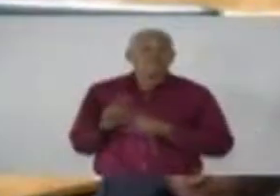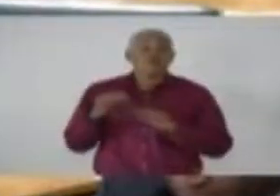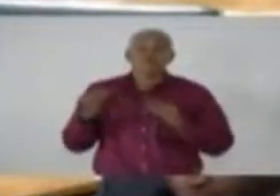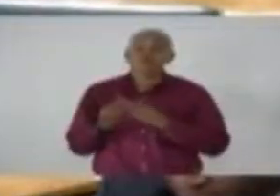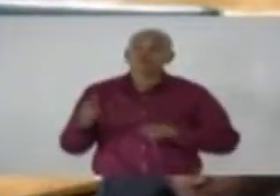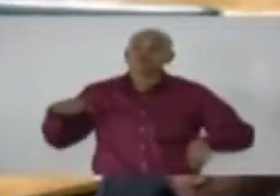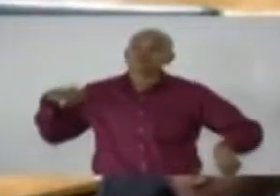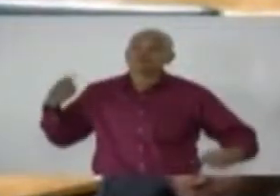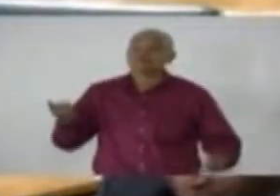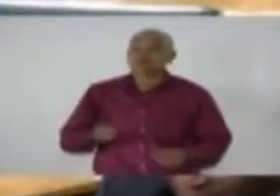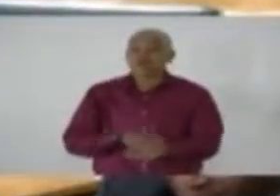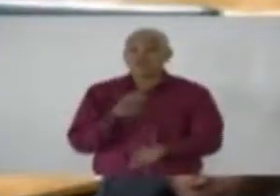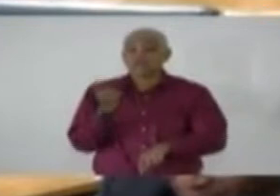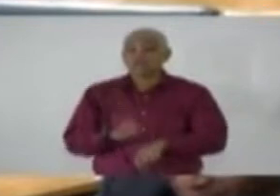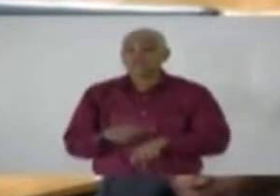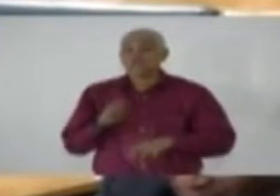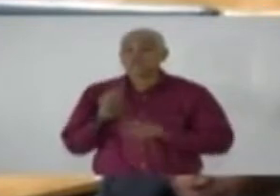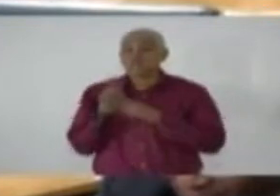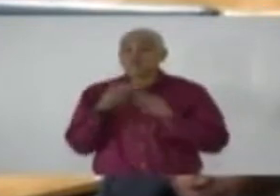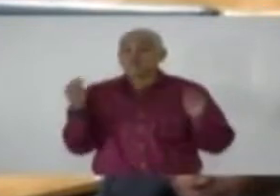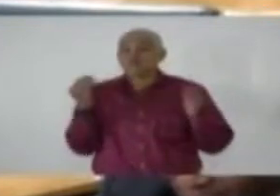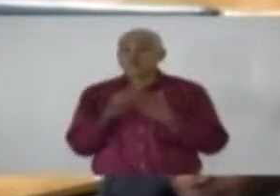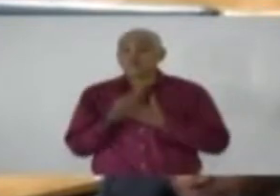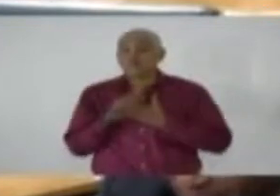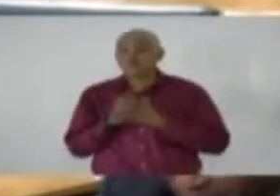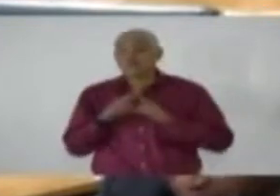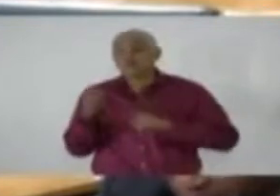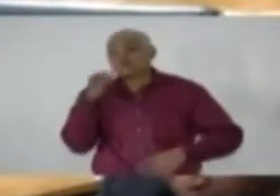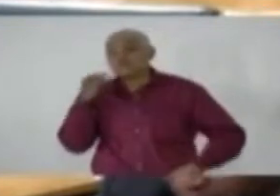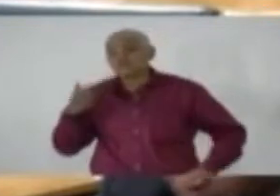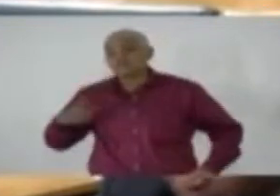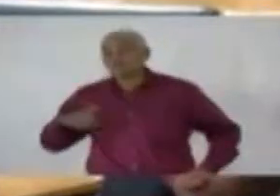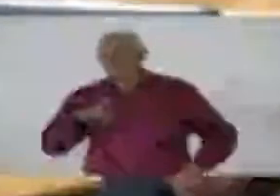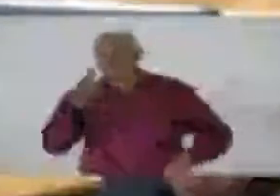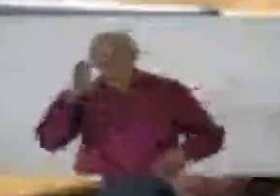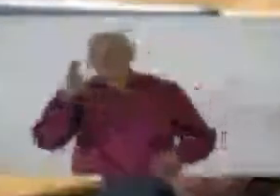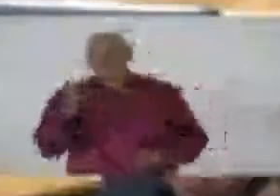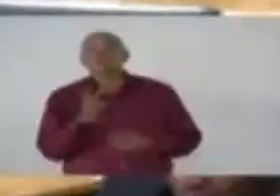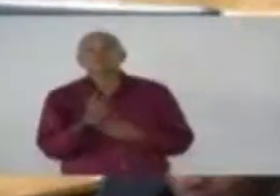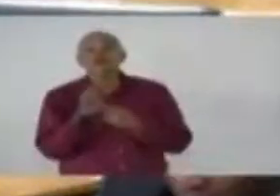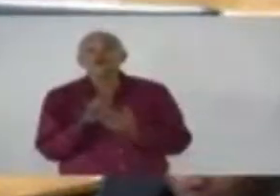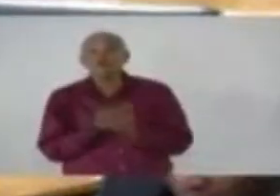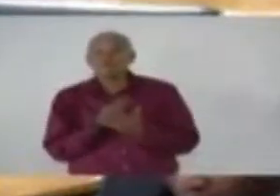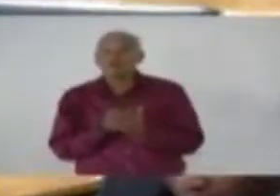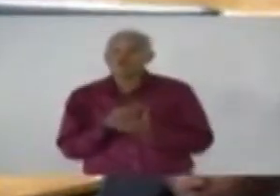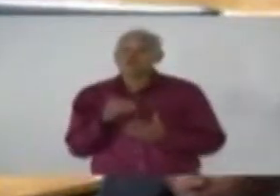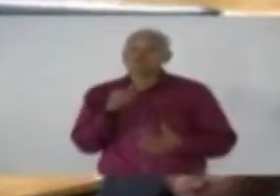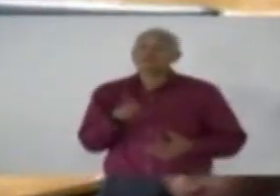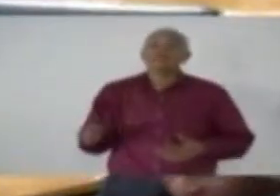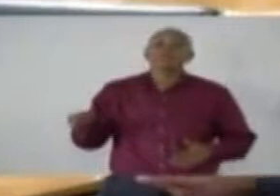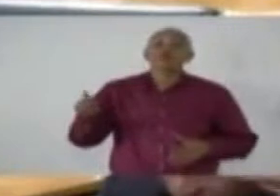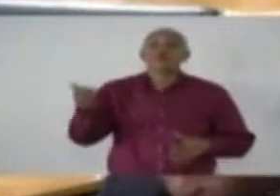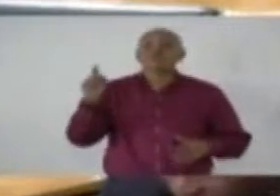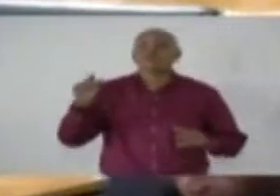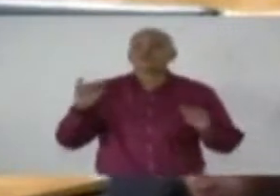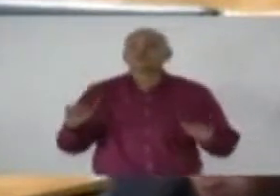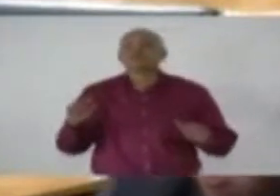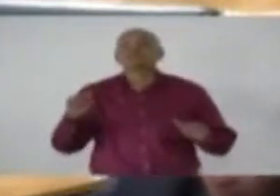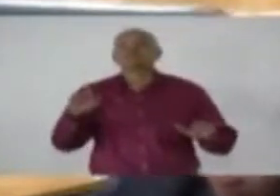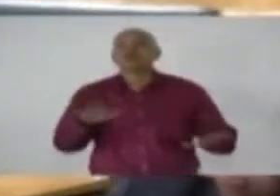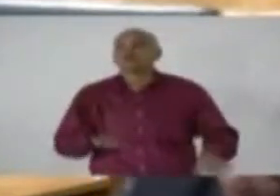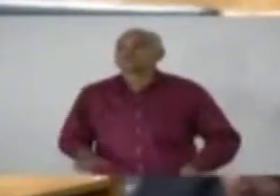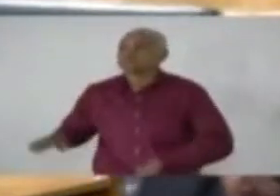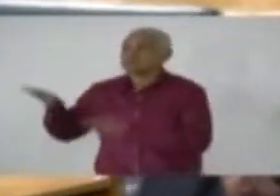long time. For a very long time, we haven't borrowed. But if we were to borrow it, the money to pay them back would come from the same taxes,